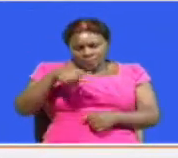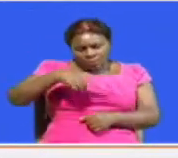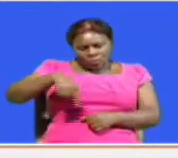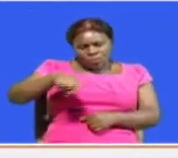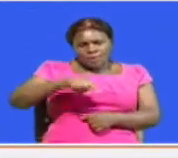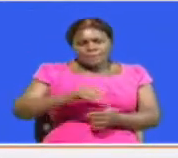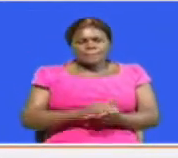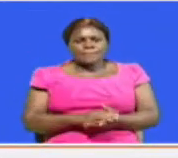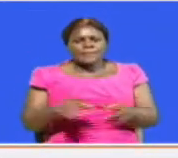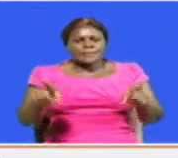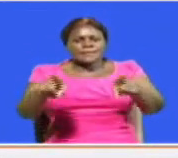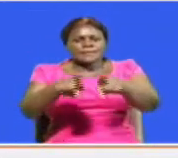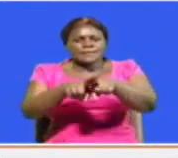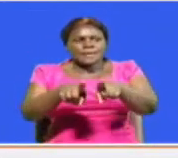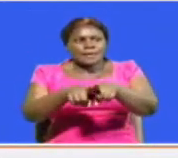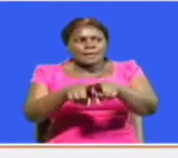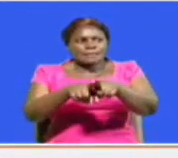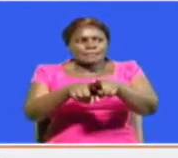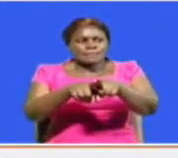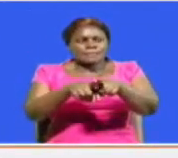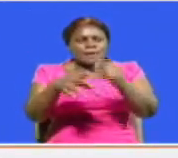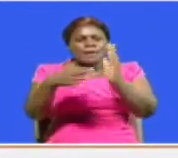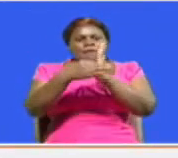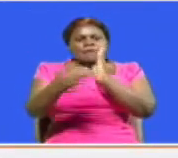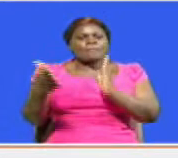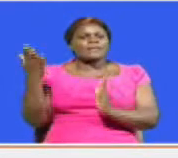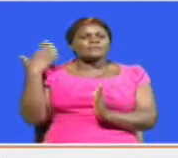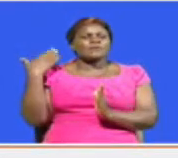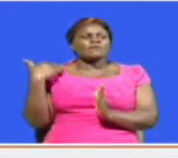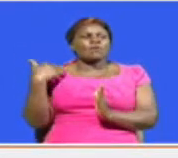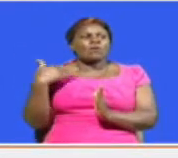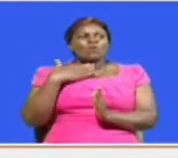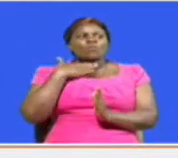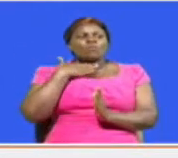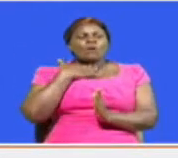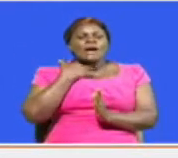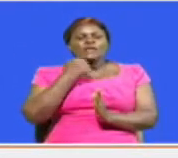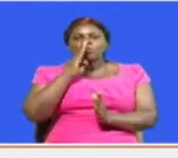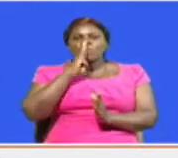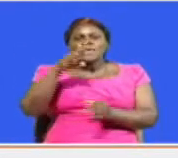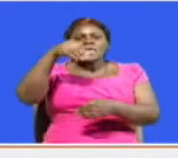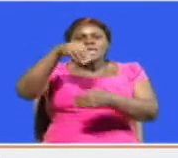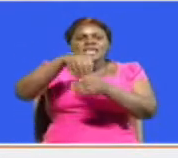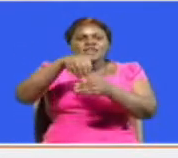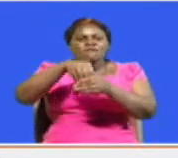kama legends, tungelipenda tu involved, yani kwa hiyo